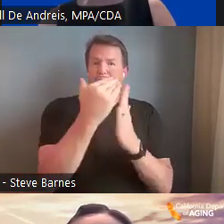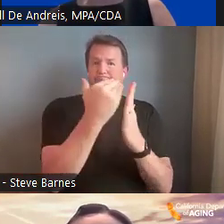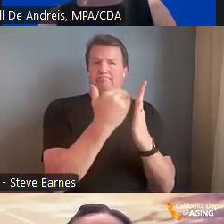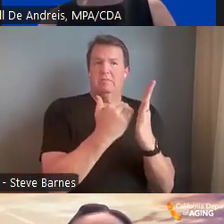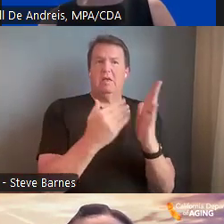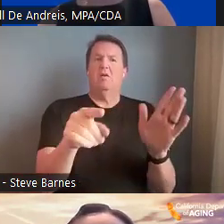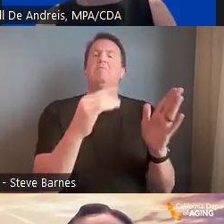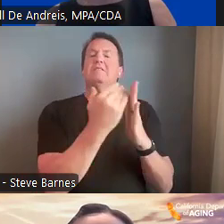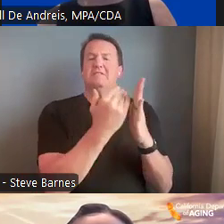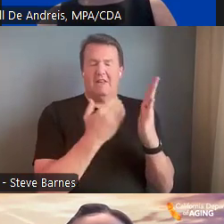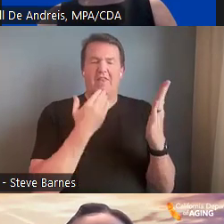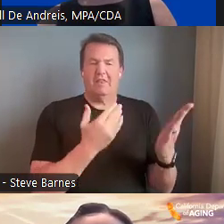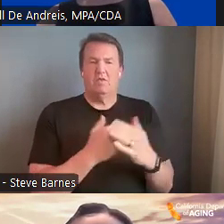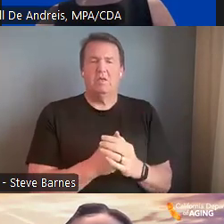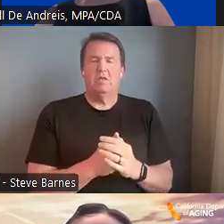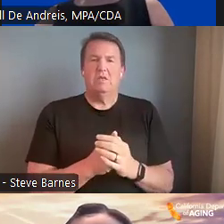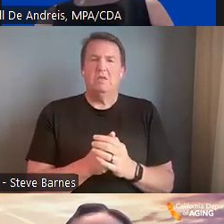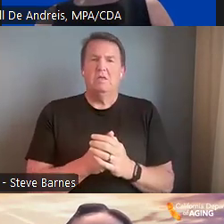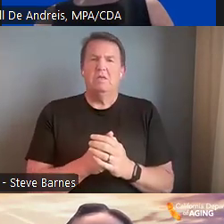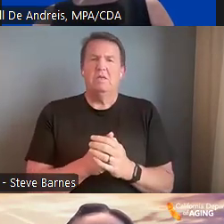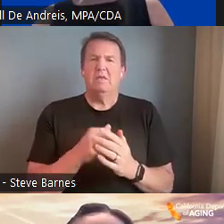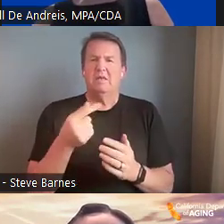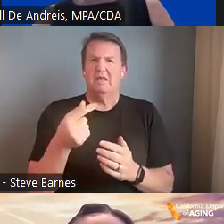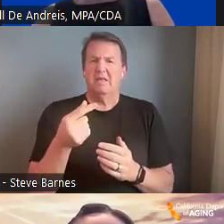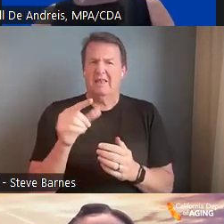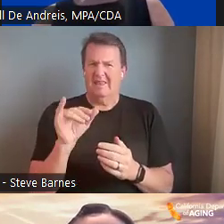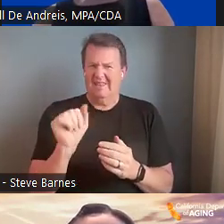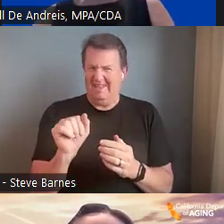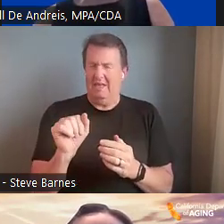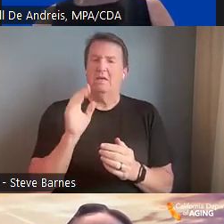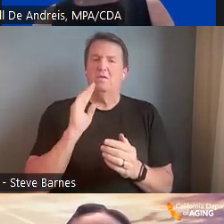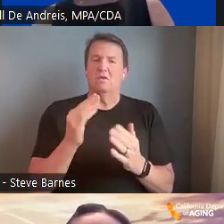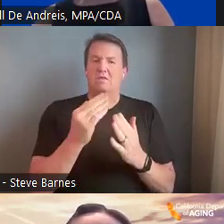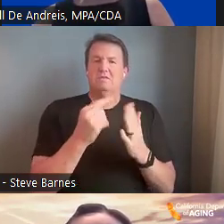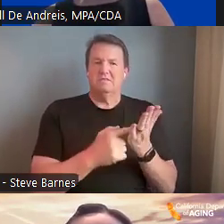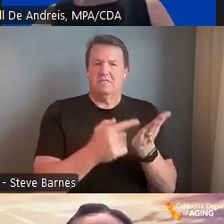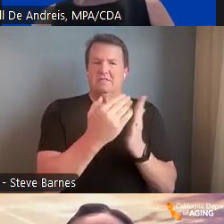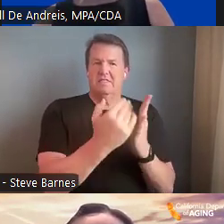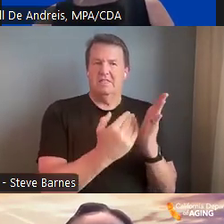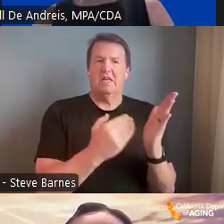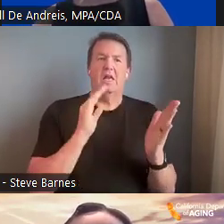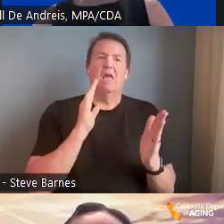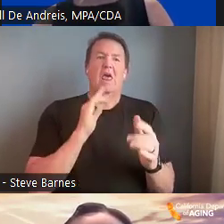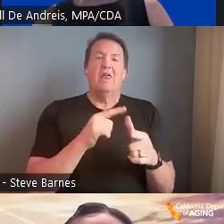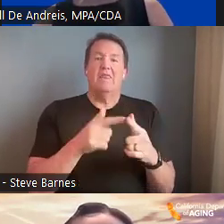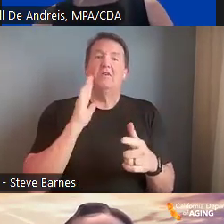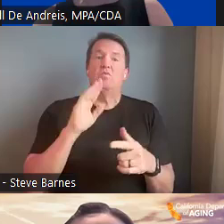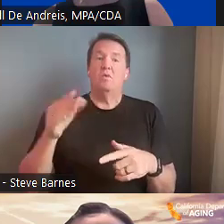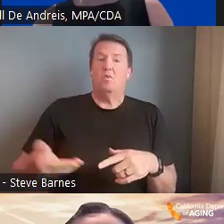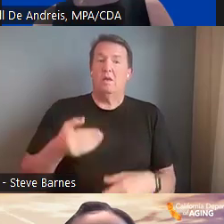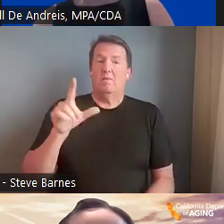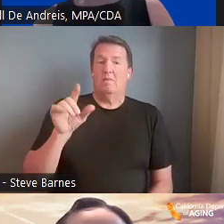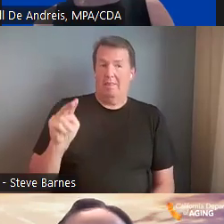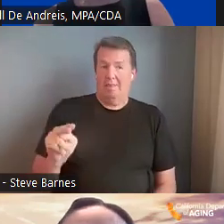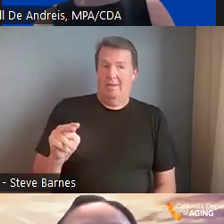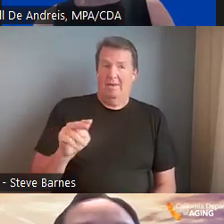back to the agenda real quickly? Yia will go over the agenda and then we will welcome Lynn. So go ahead, Yia. Thank